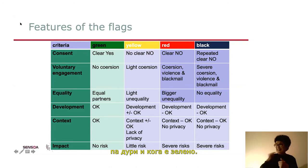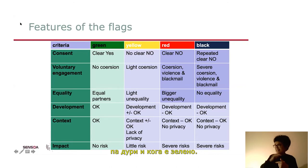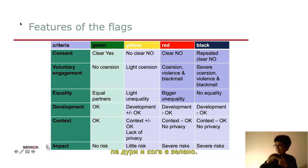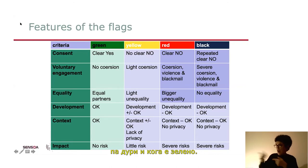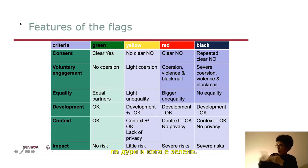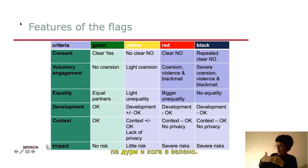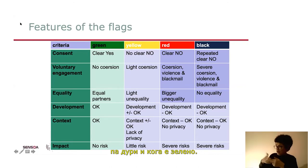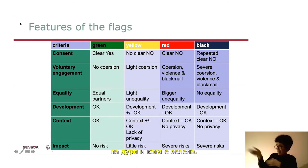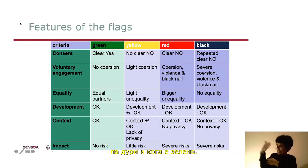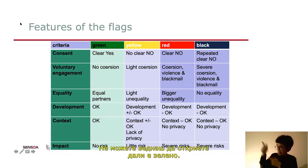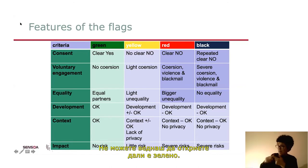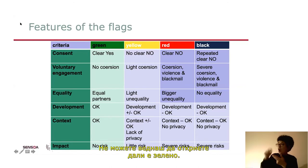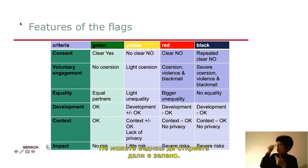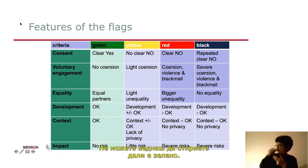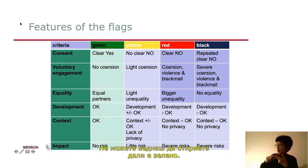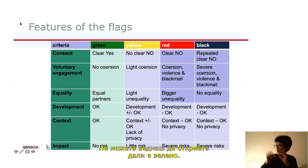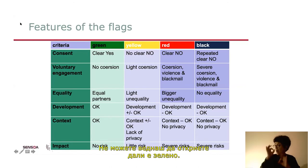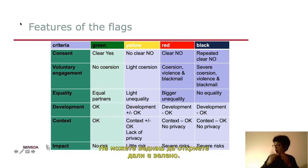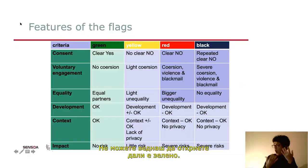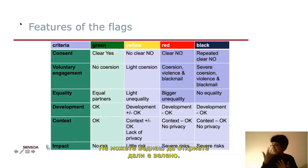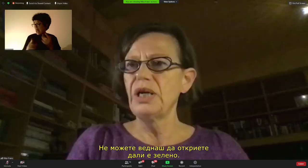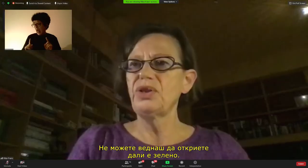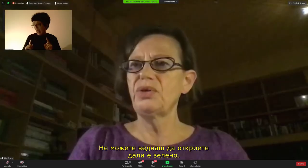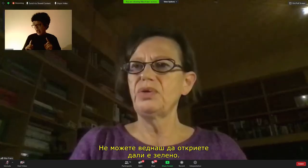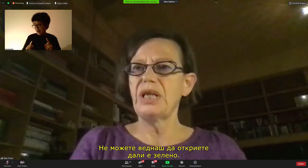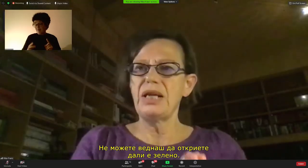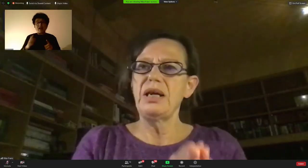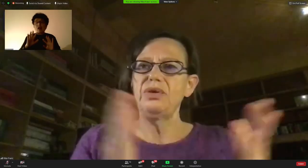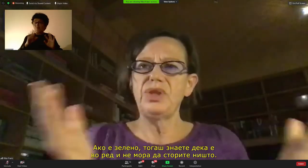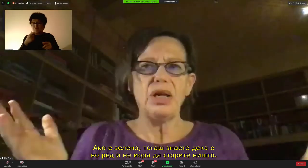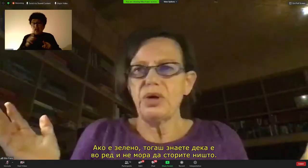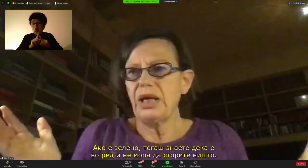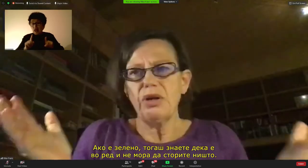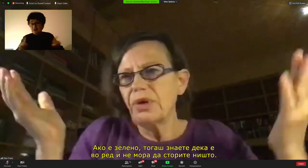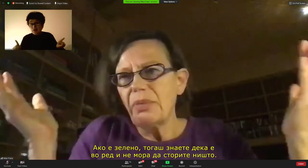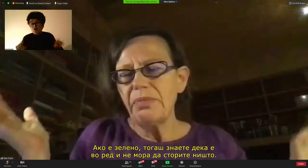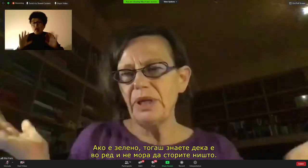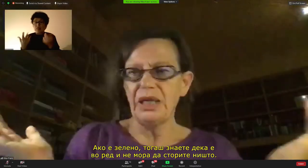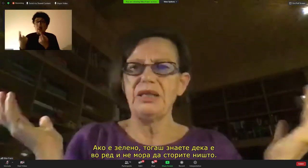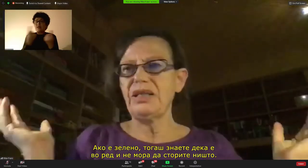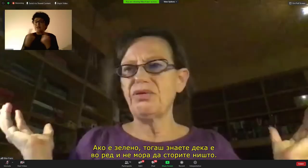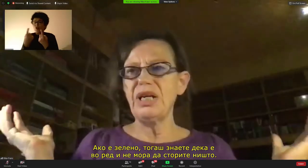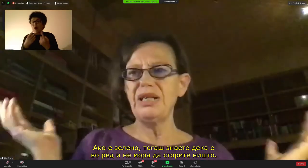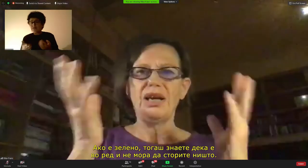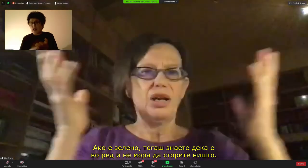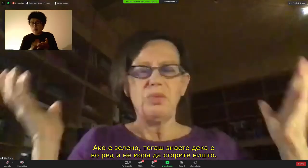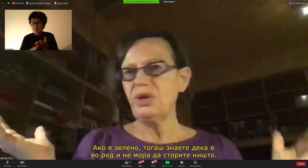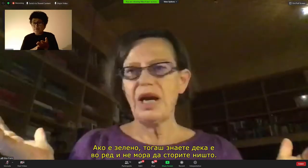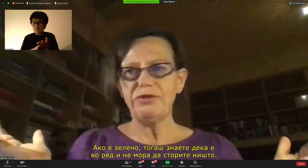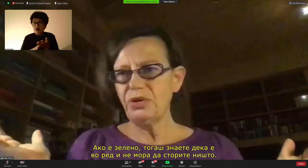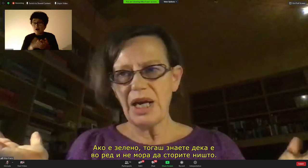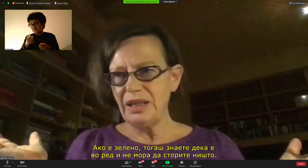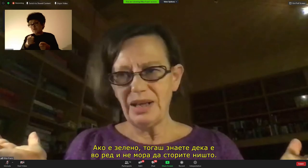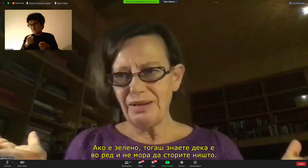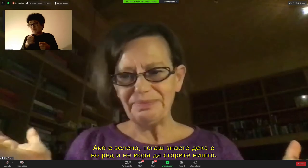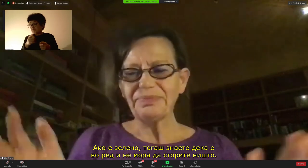black, or even when it's green. You can discover it is green too. So then you say, okay, no problem. It is green. We don't have